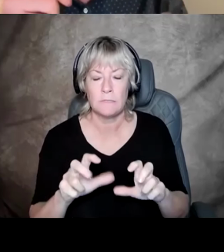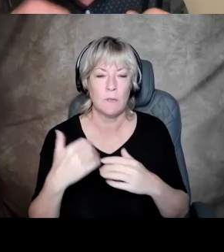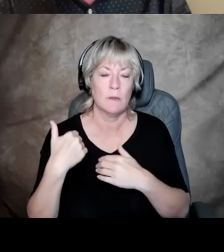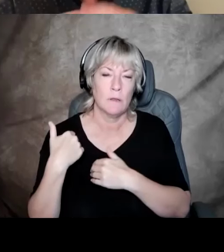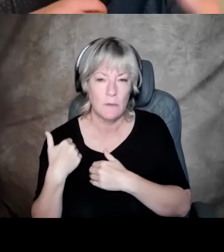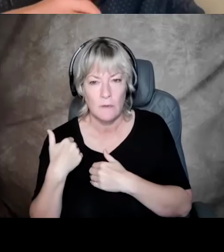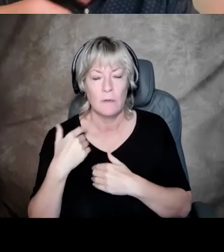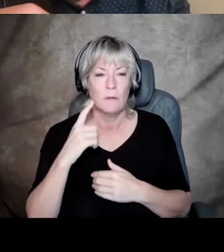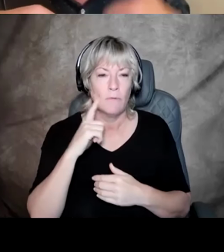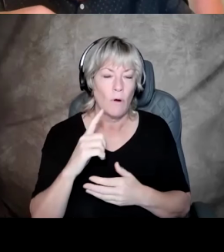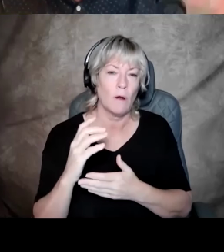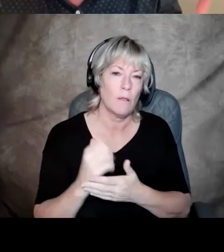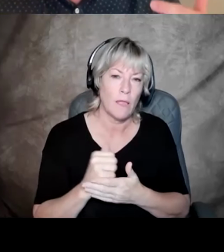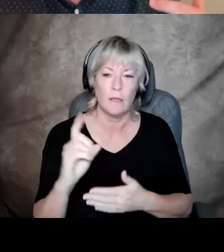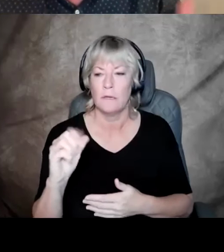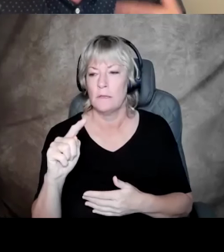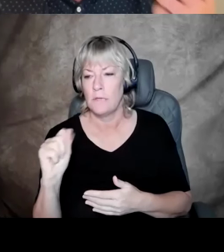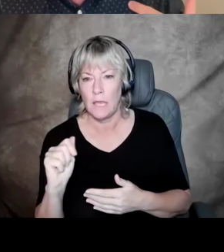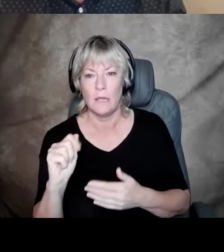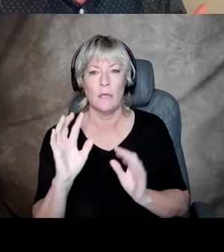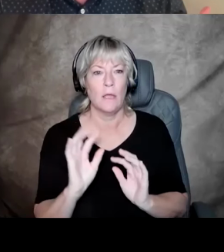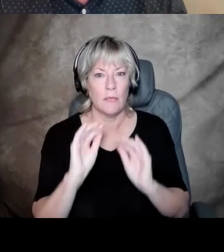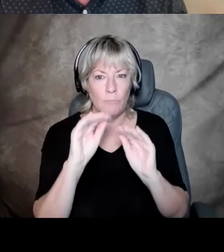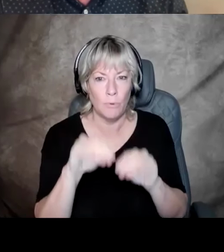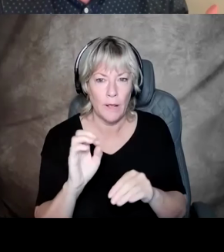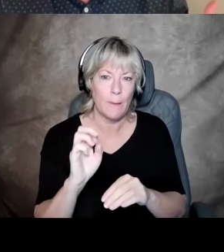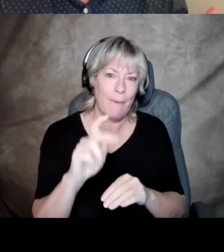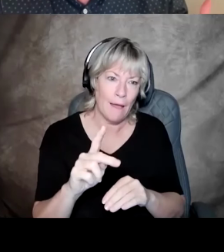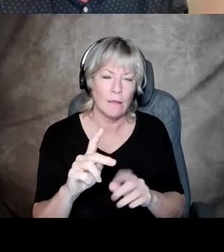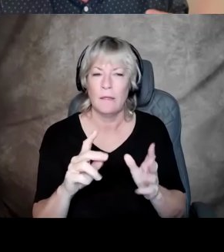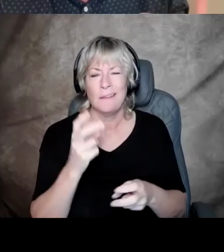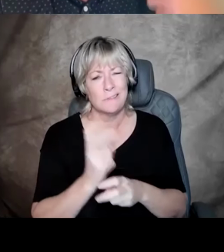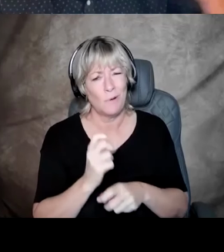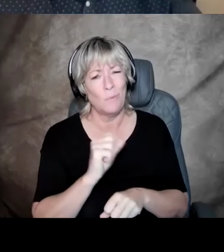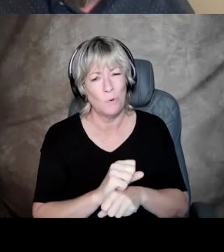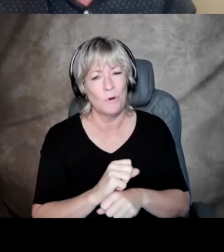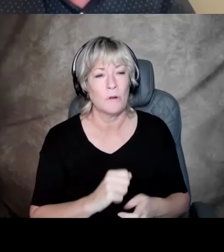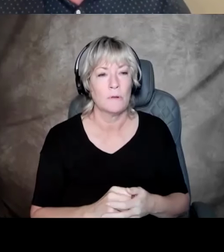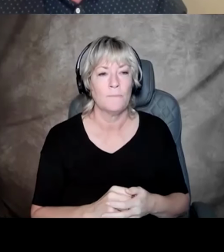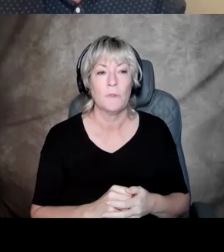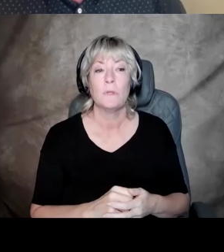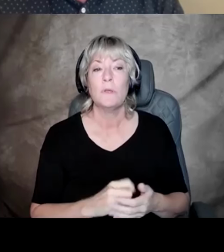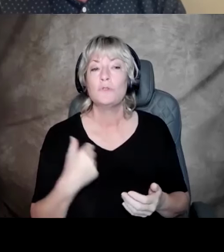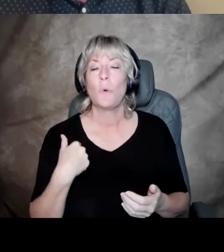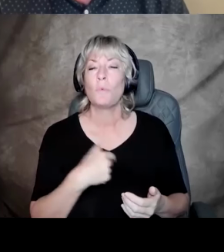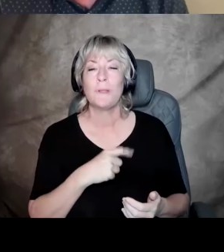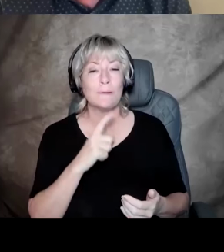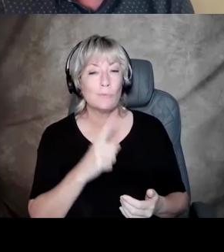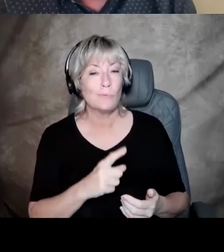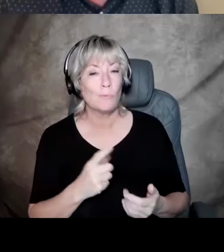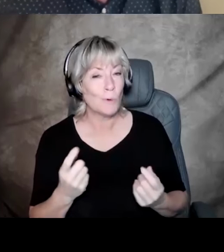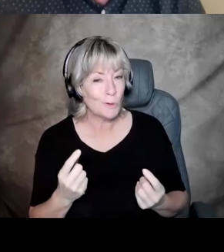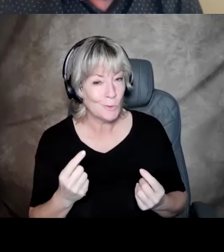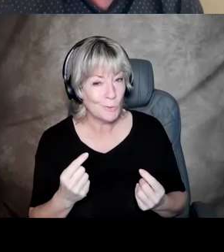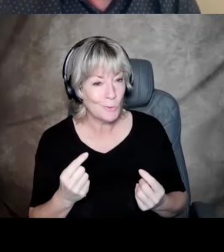all the data collection, to feed that back into the system. So it's really hard work. So what do we really end up usually doing at scale? We